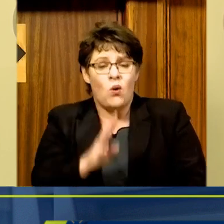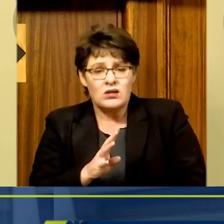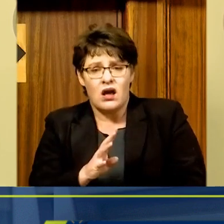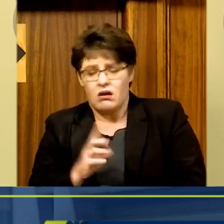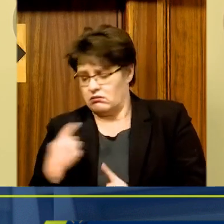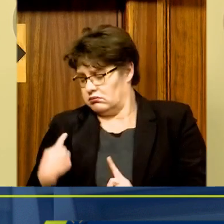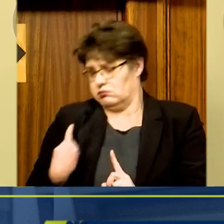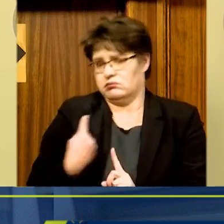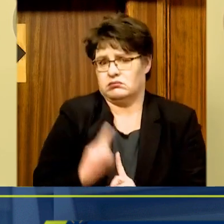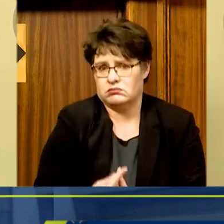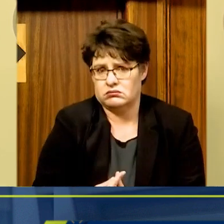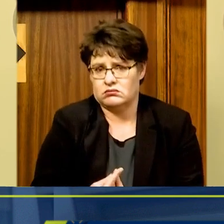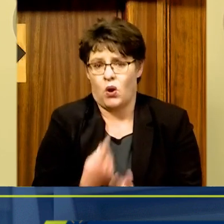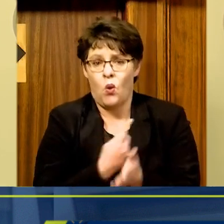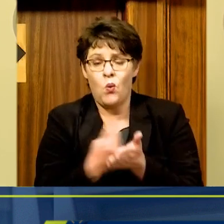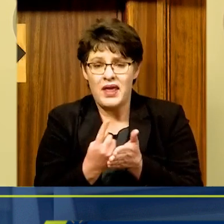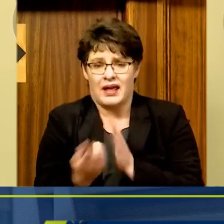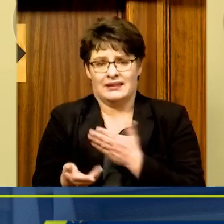in the last week.